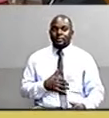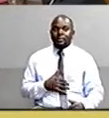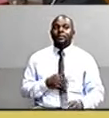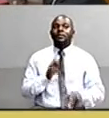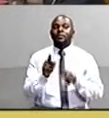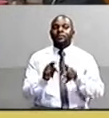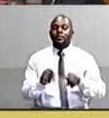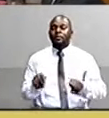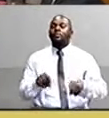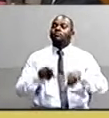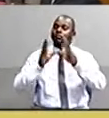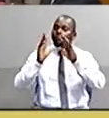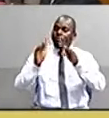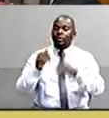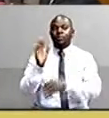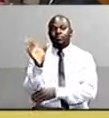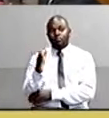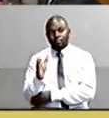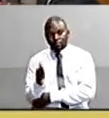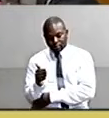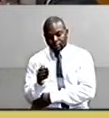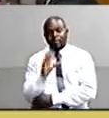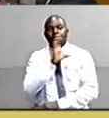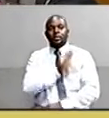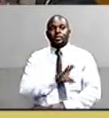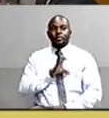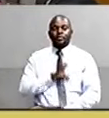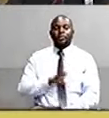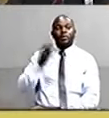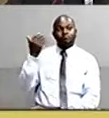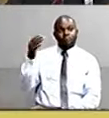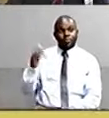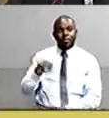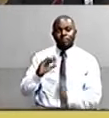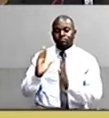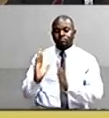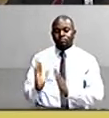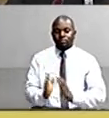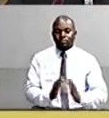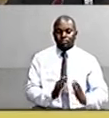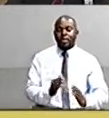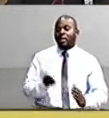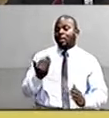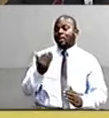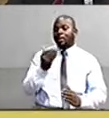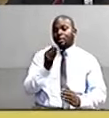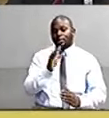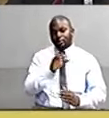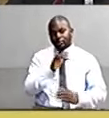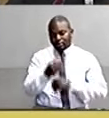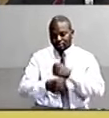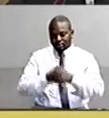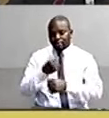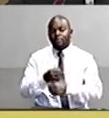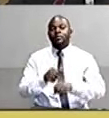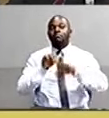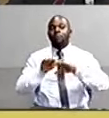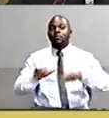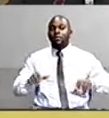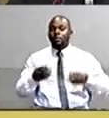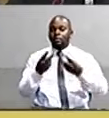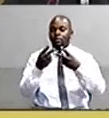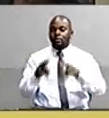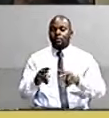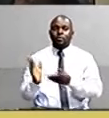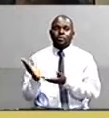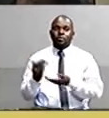President Sekandi commended the ambassador and the Canadian diaspora for organizing last year's Uganda-Canada Trade Expo, which has started